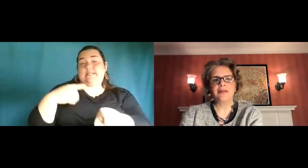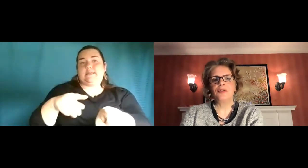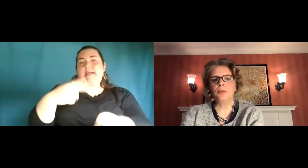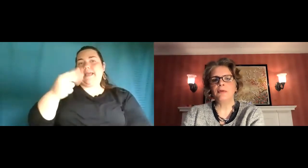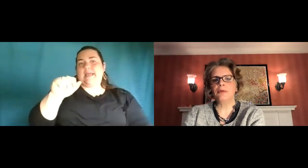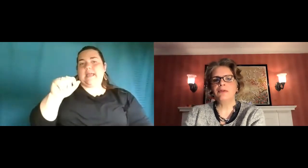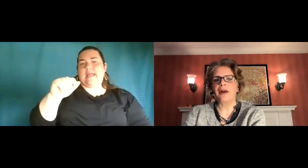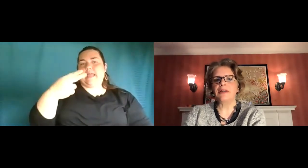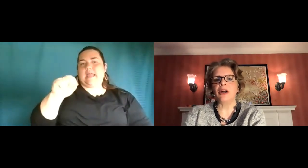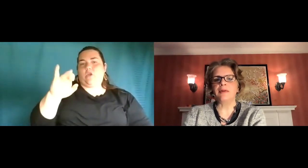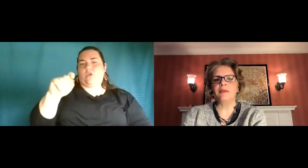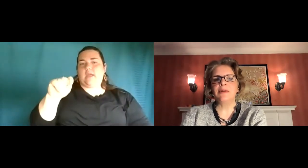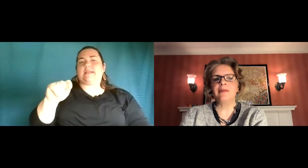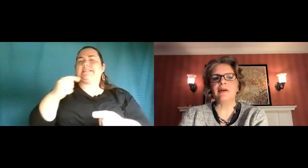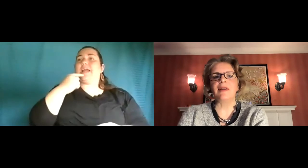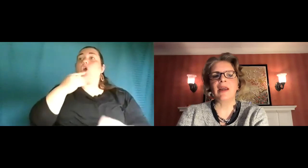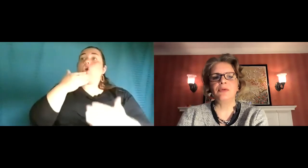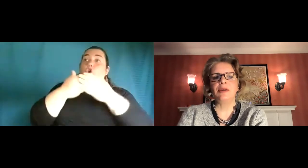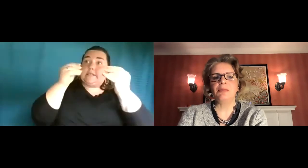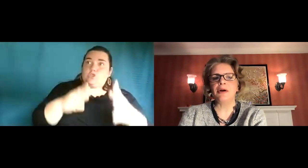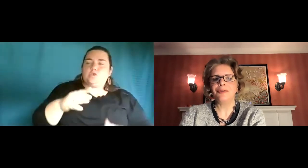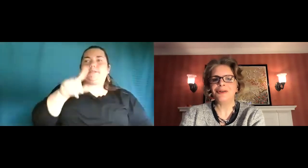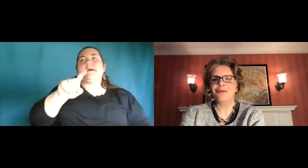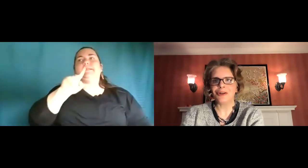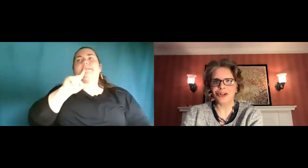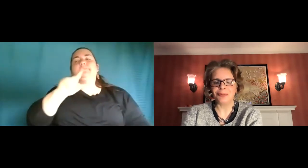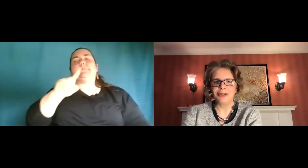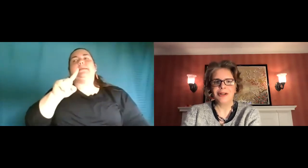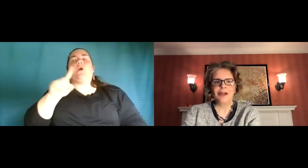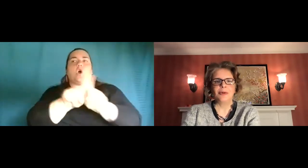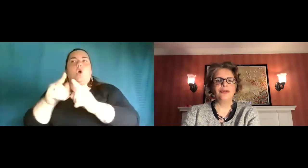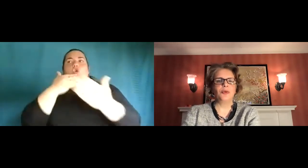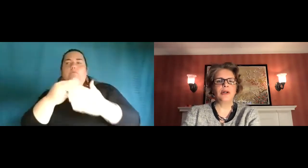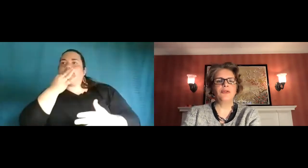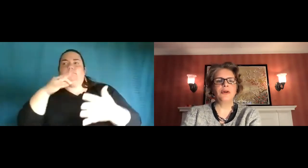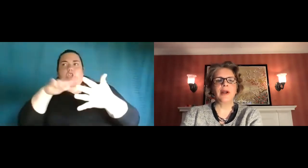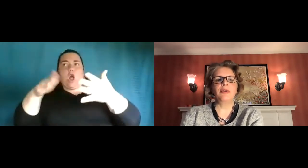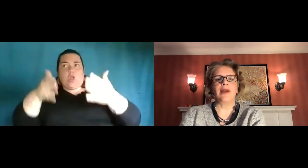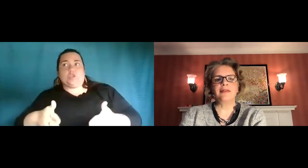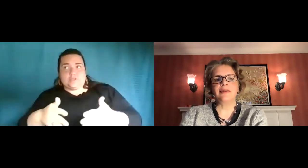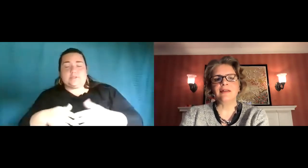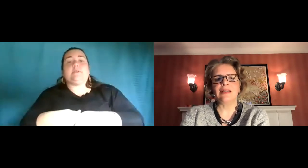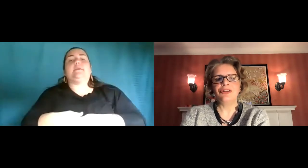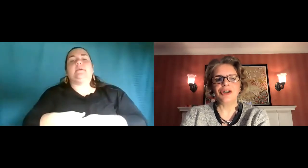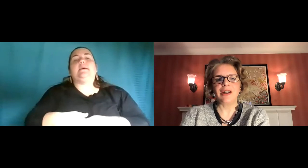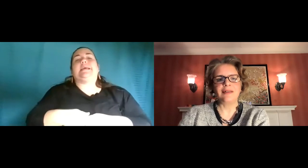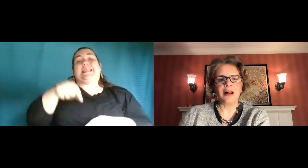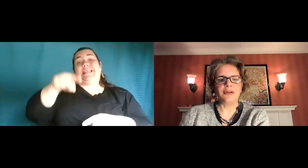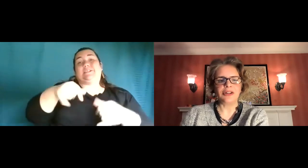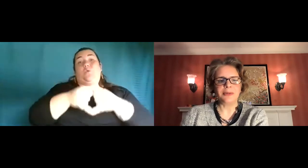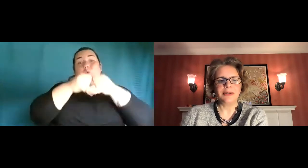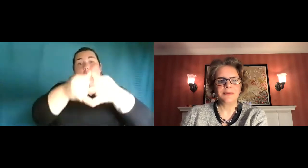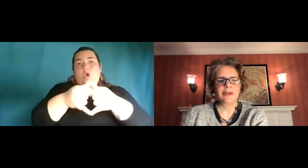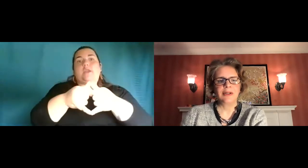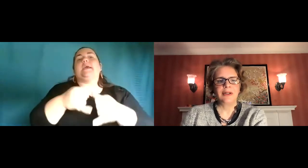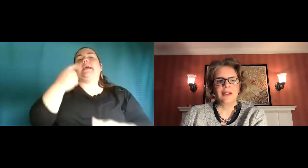And the next group of three faculty are recipients of the Henry Merritt Wriston Fellowship, which is awarded for a record of excellence in teaching and